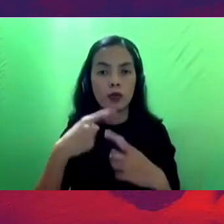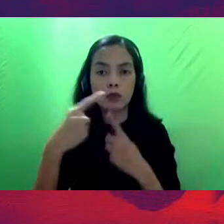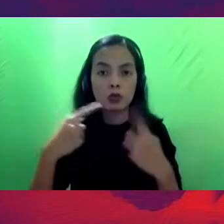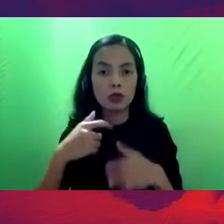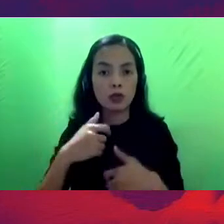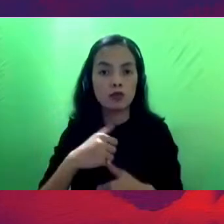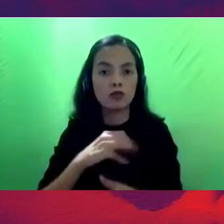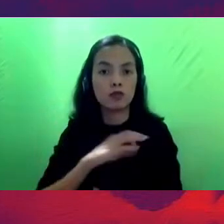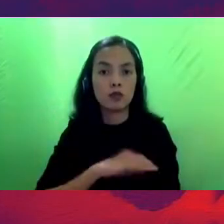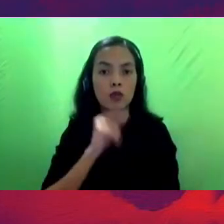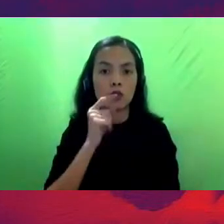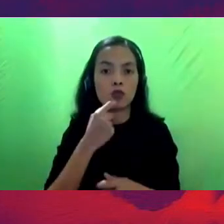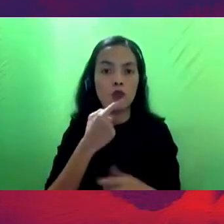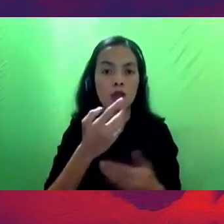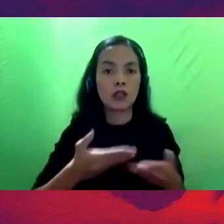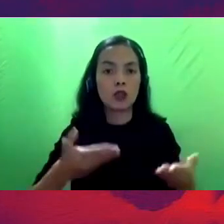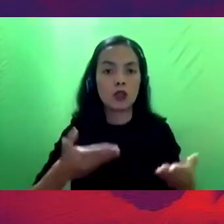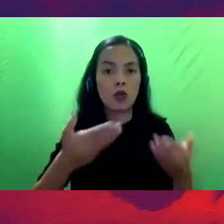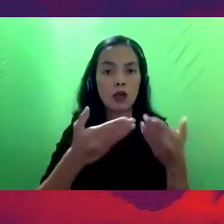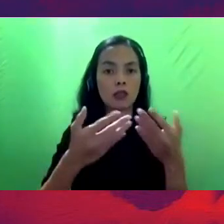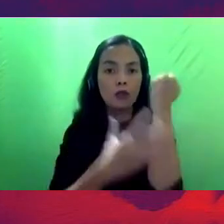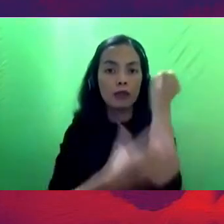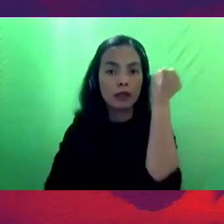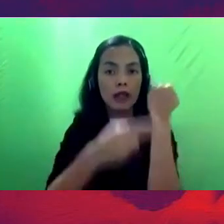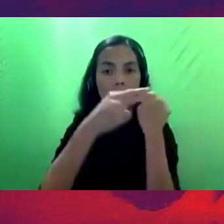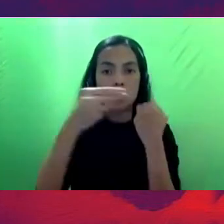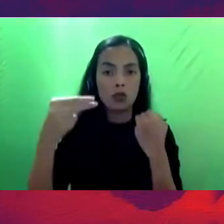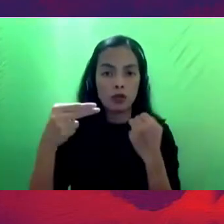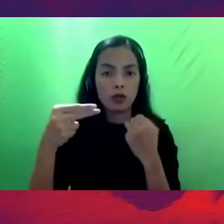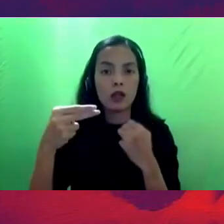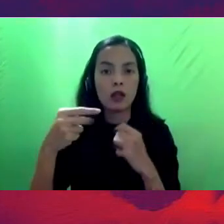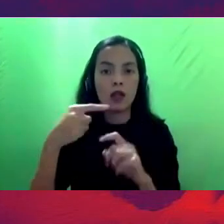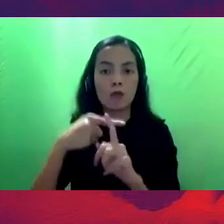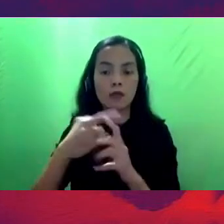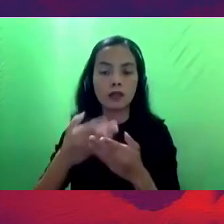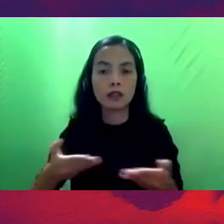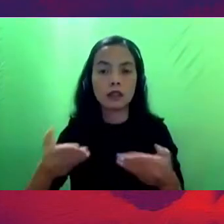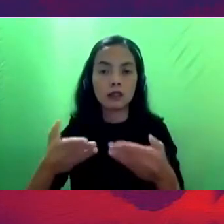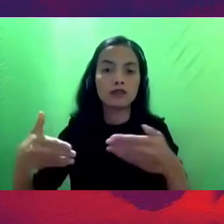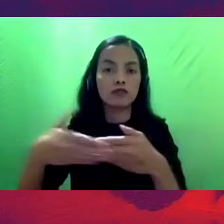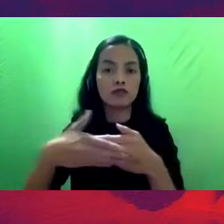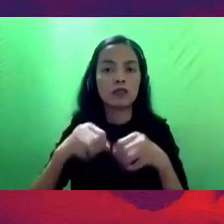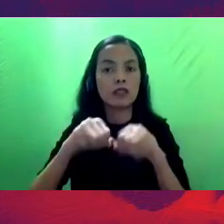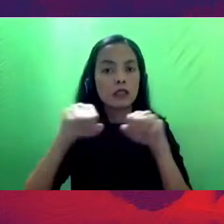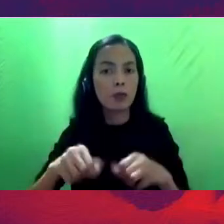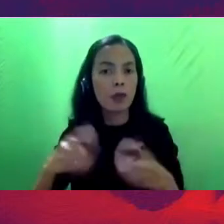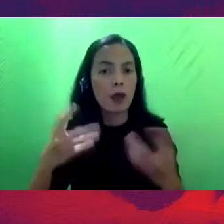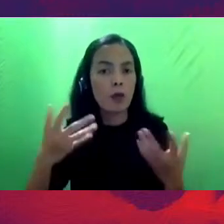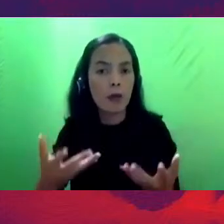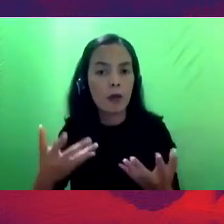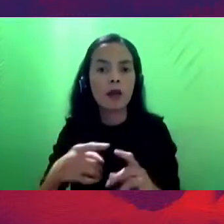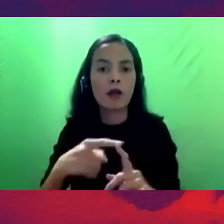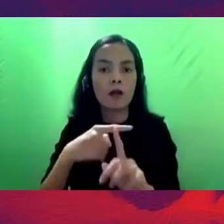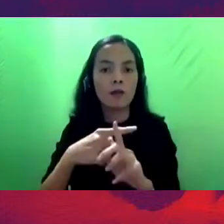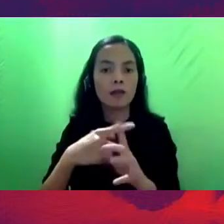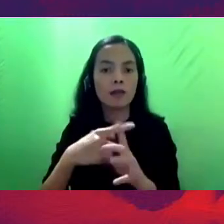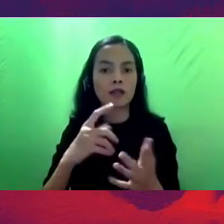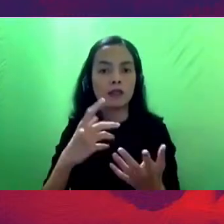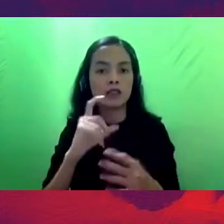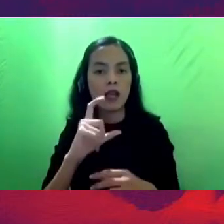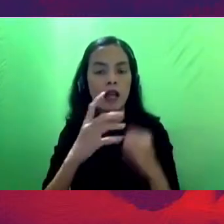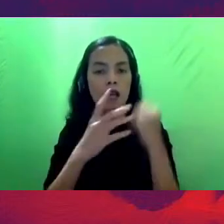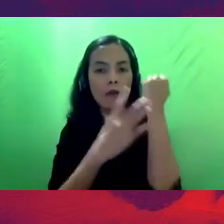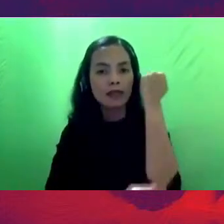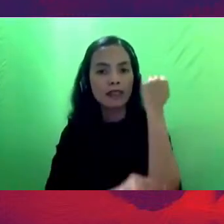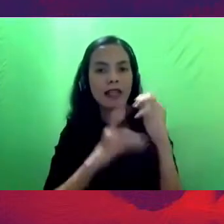on Indonesia's poverty situation and the social protection system and its relevance in mitigating poverty during